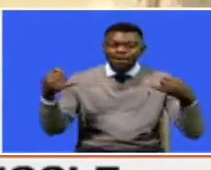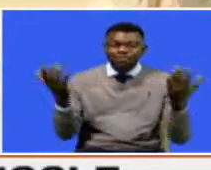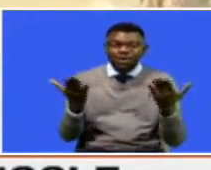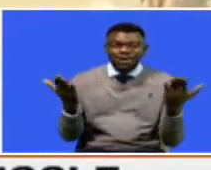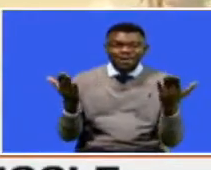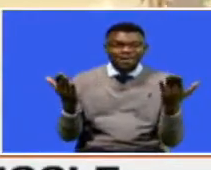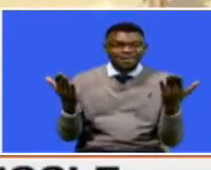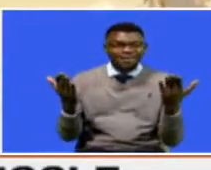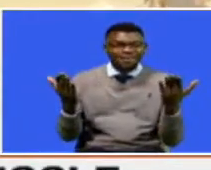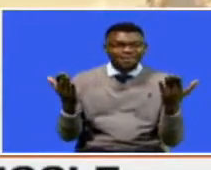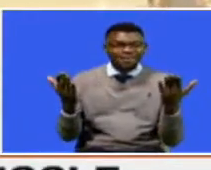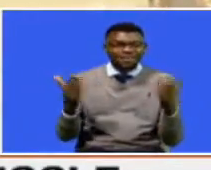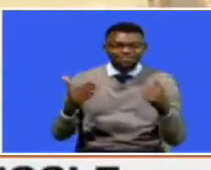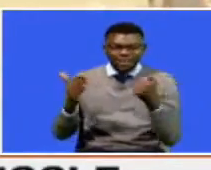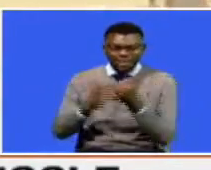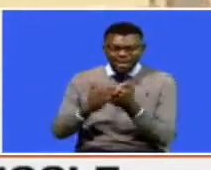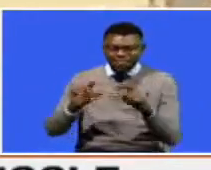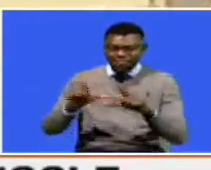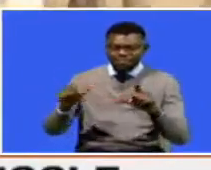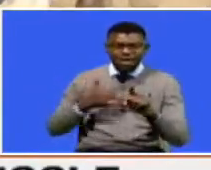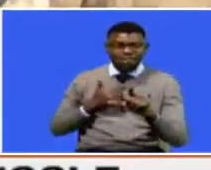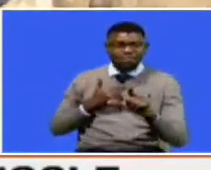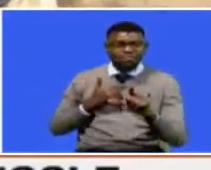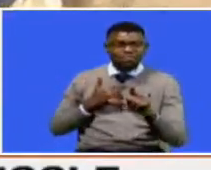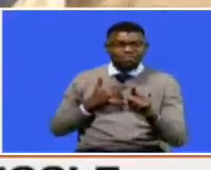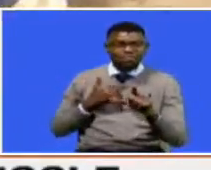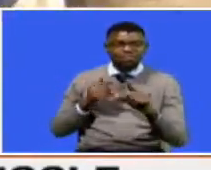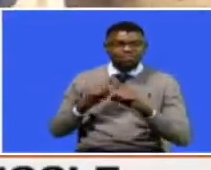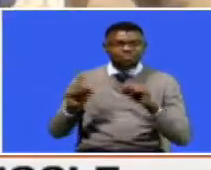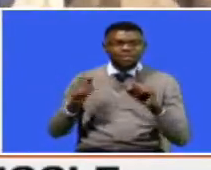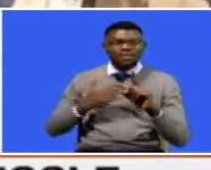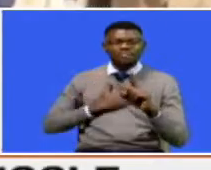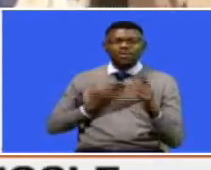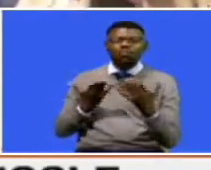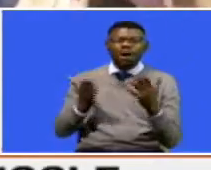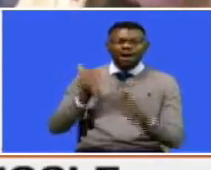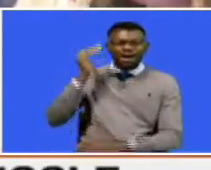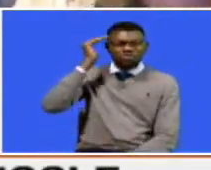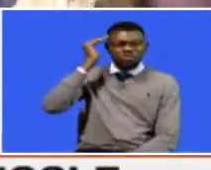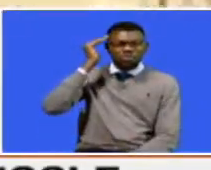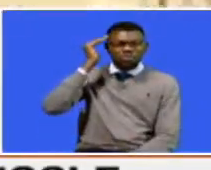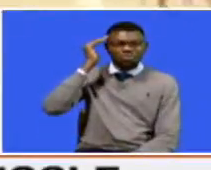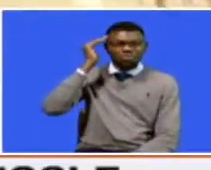hizo blocks 9. Sasa yangu iko nje ya hiyo. Hata